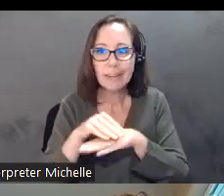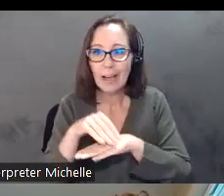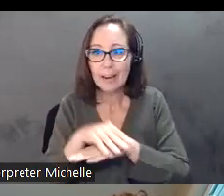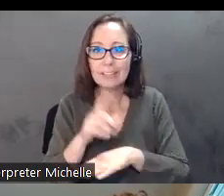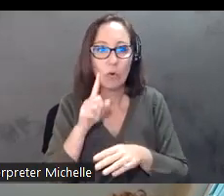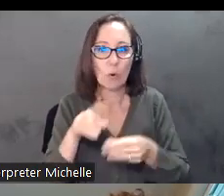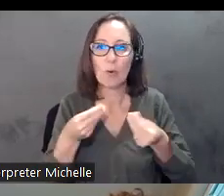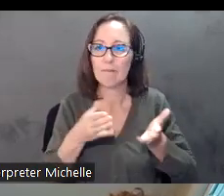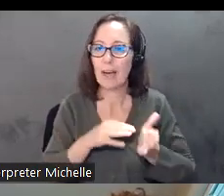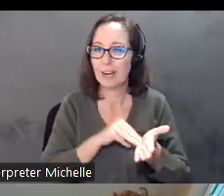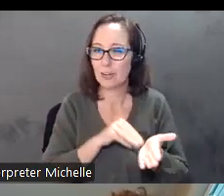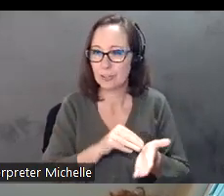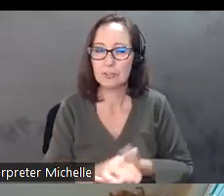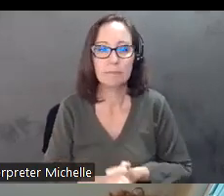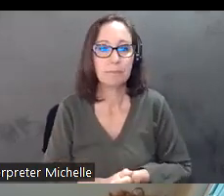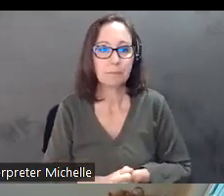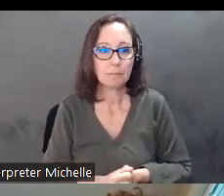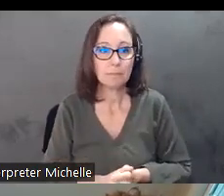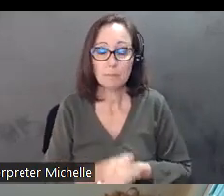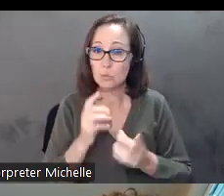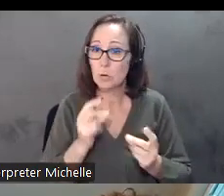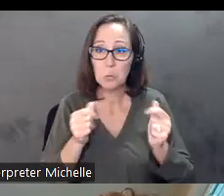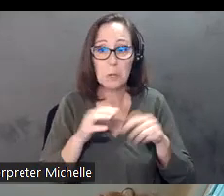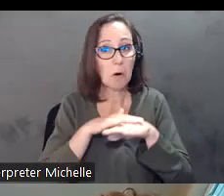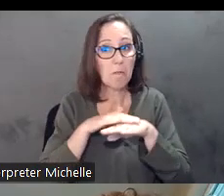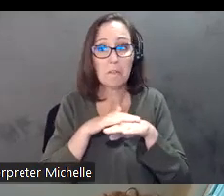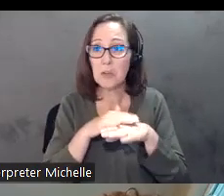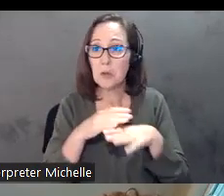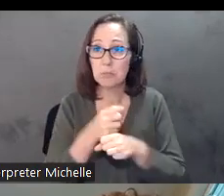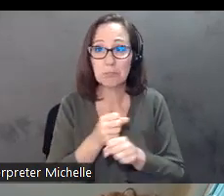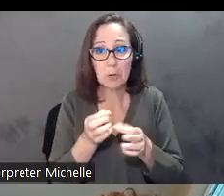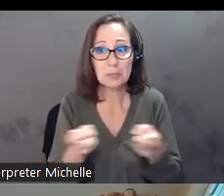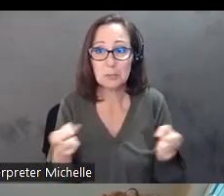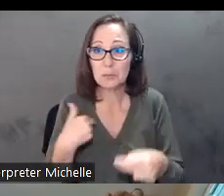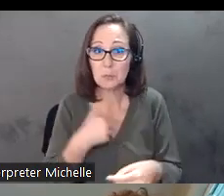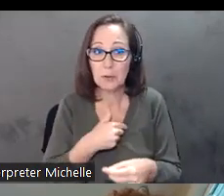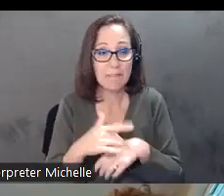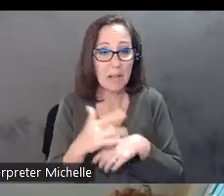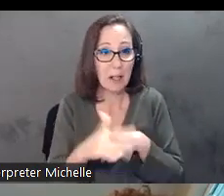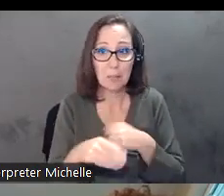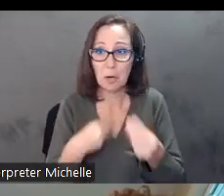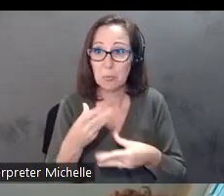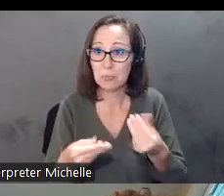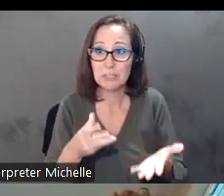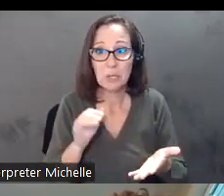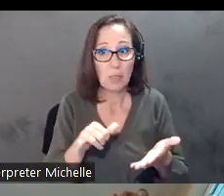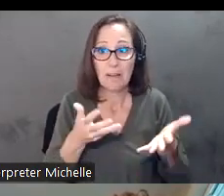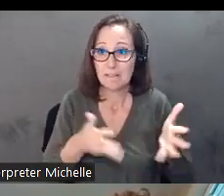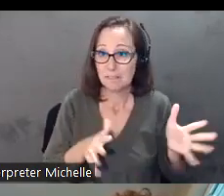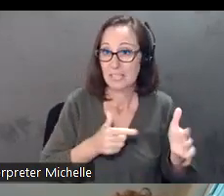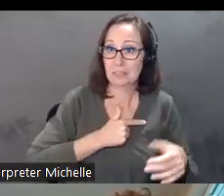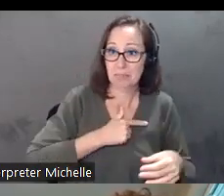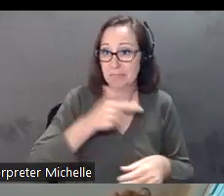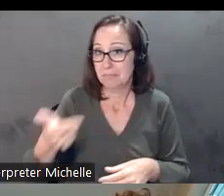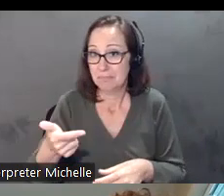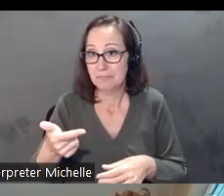providers. So that's just a quick overview of the resources we have available. With this, I'd like to turn it over to Yinja,